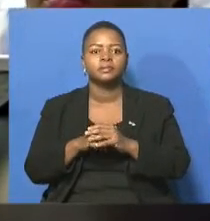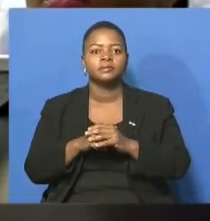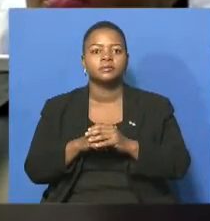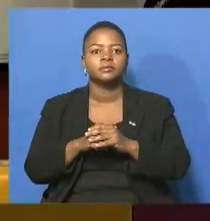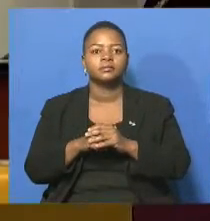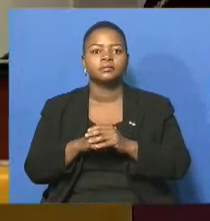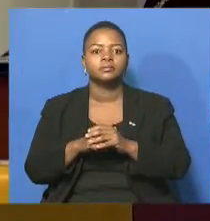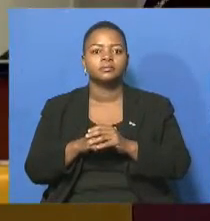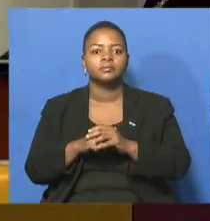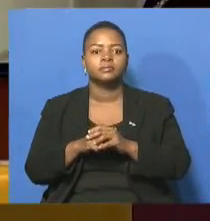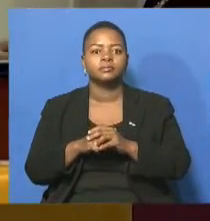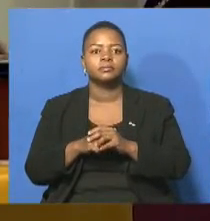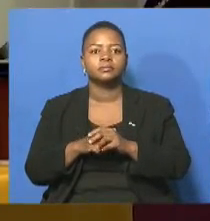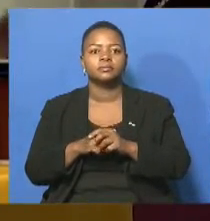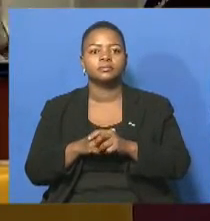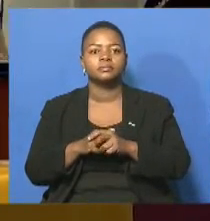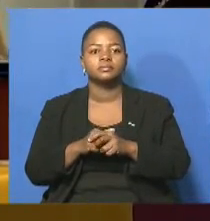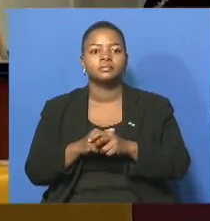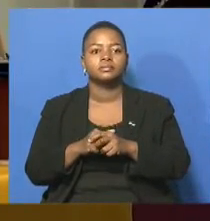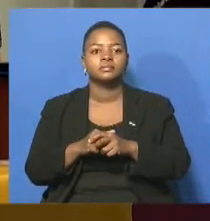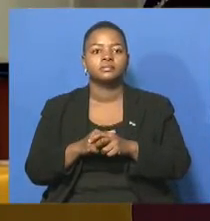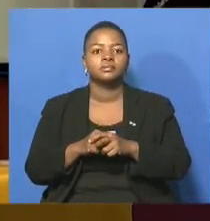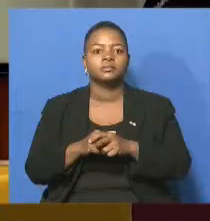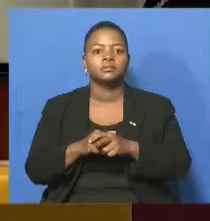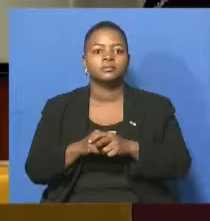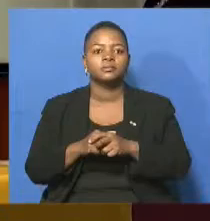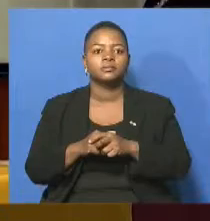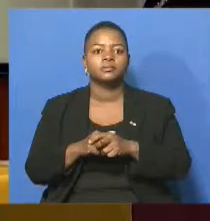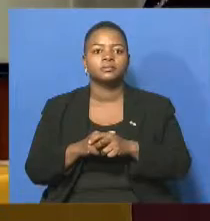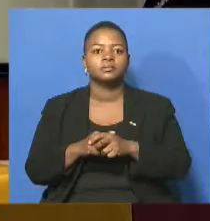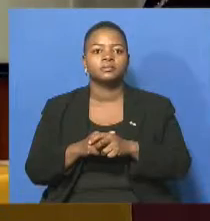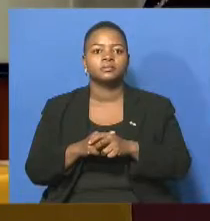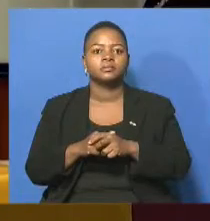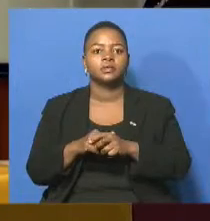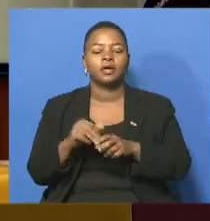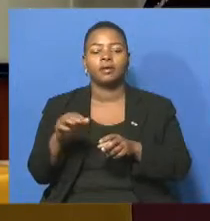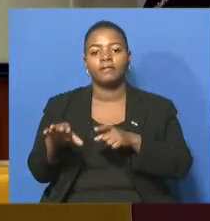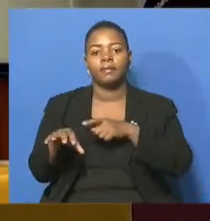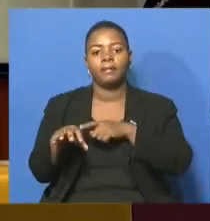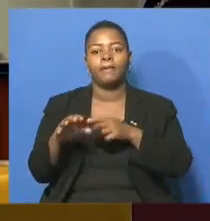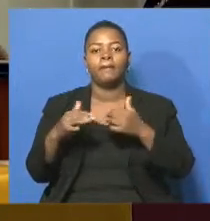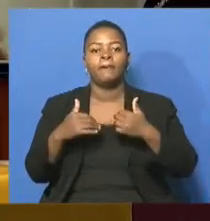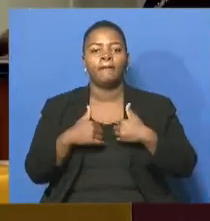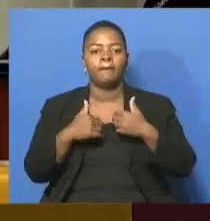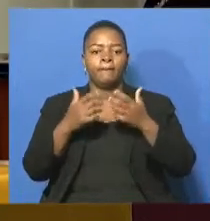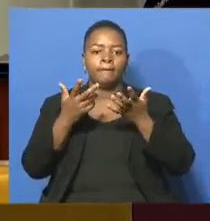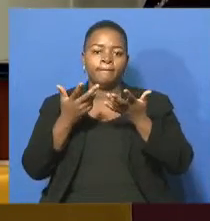if a child comes into conflict with the law,